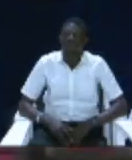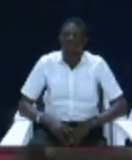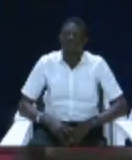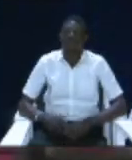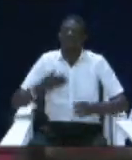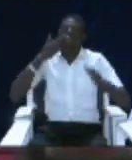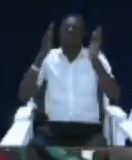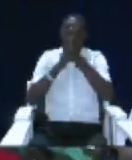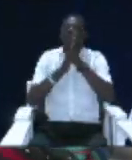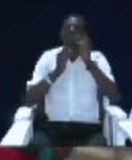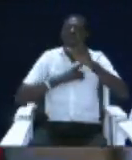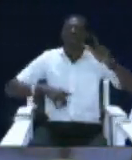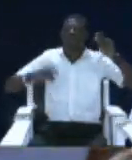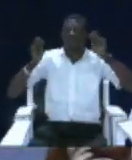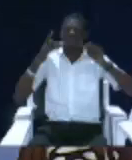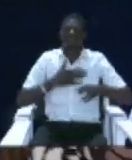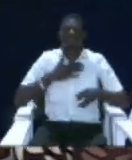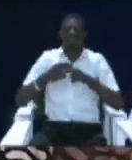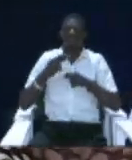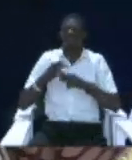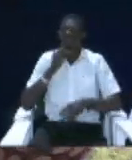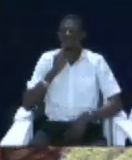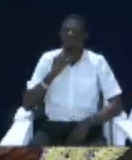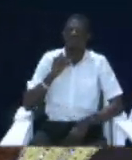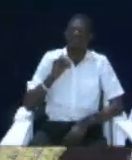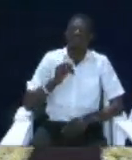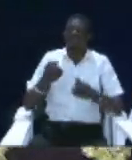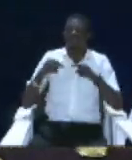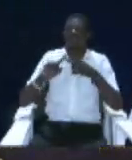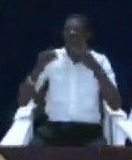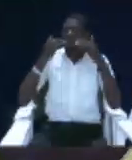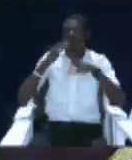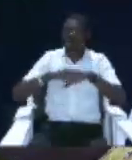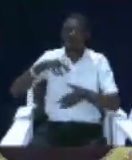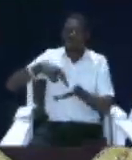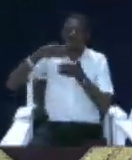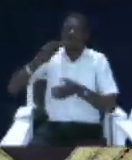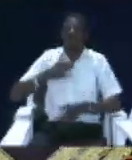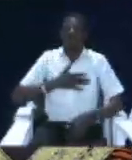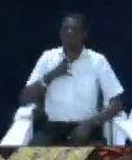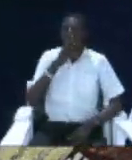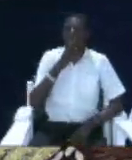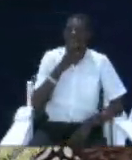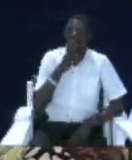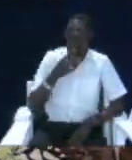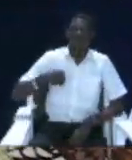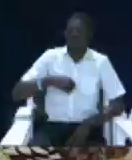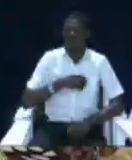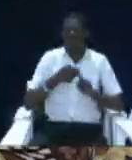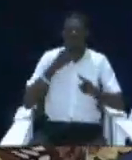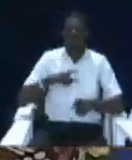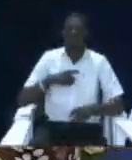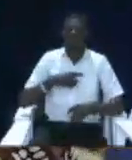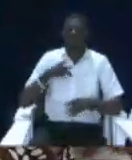the Lord. My name is Evelyn. I came to testify on behalf of my mother. We are from